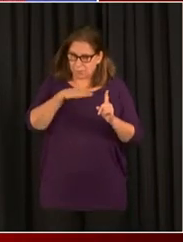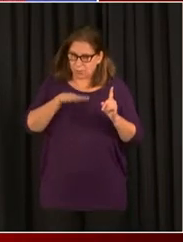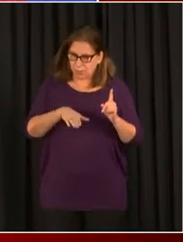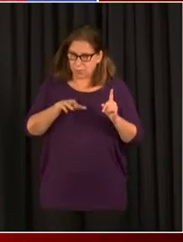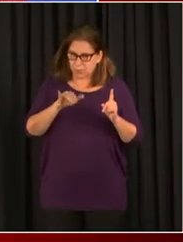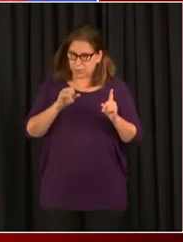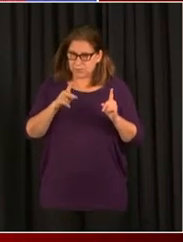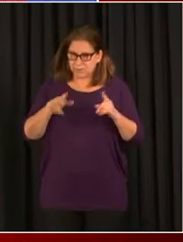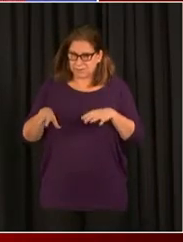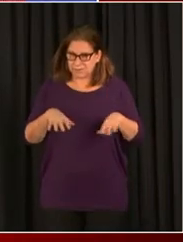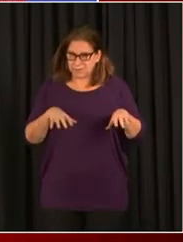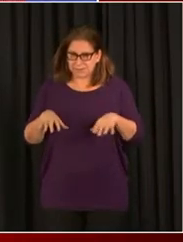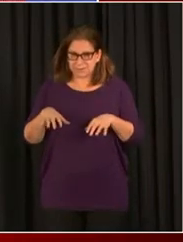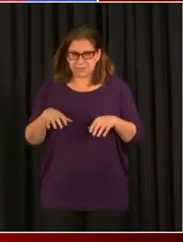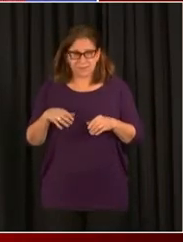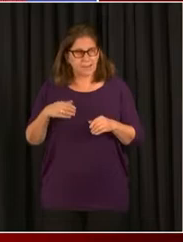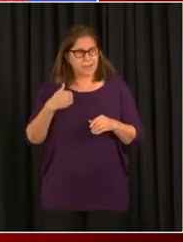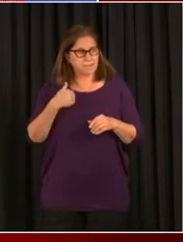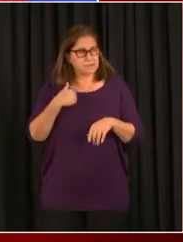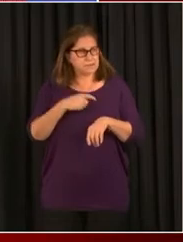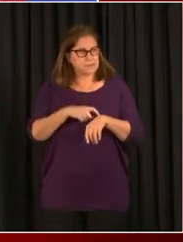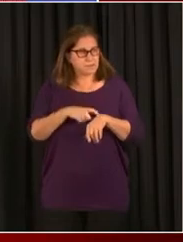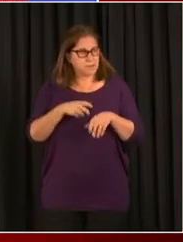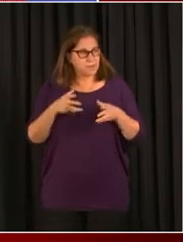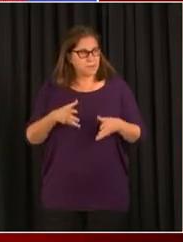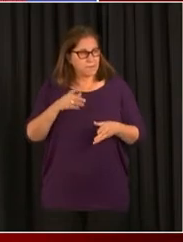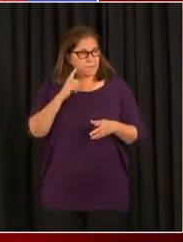for questions.